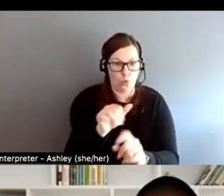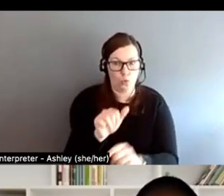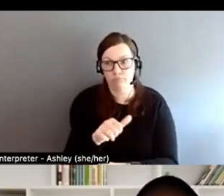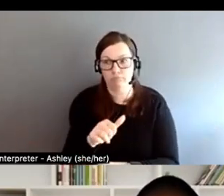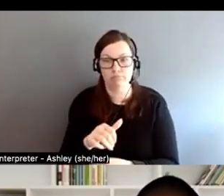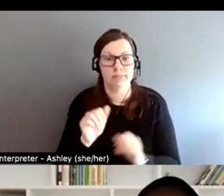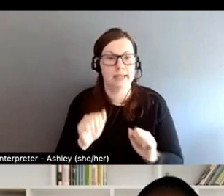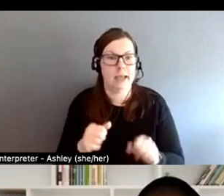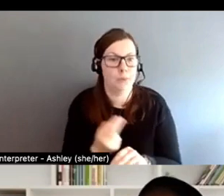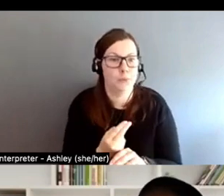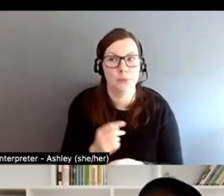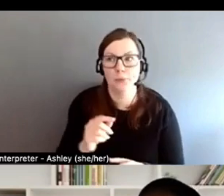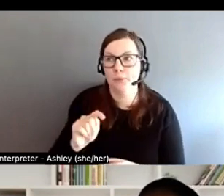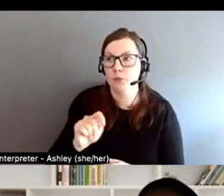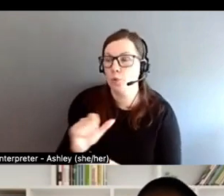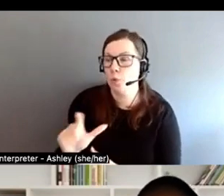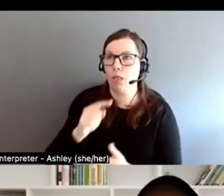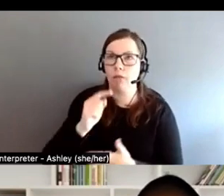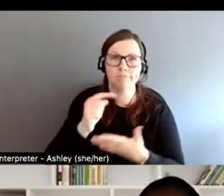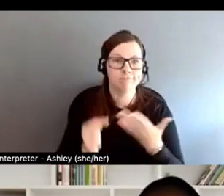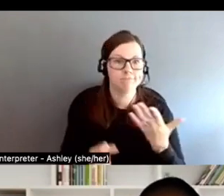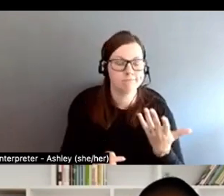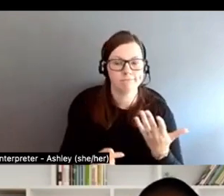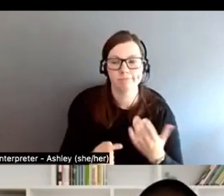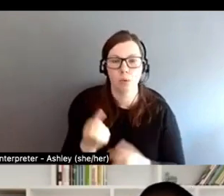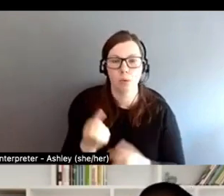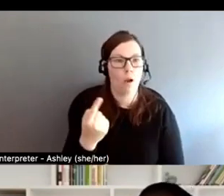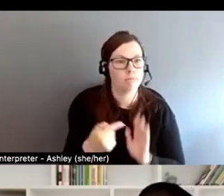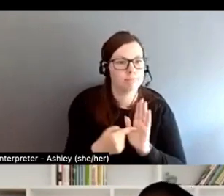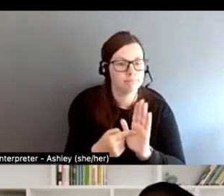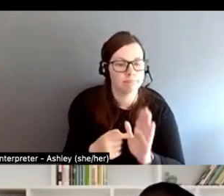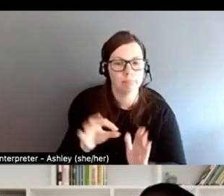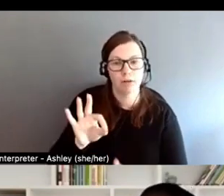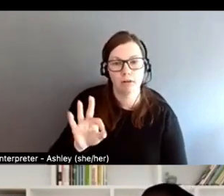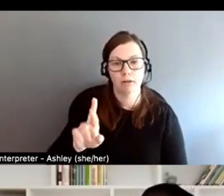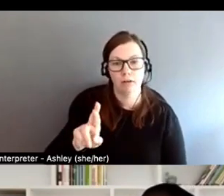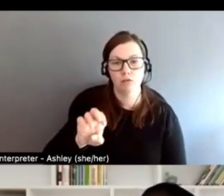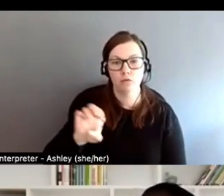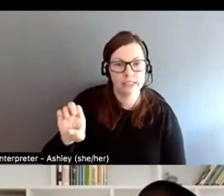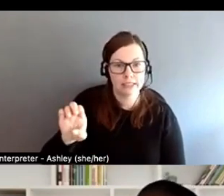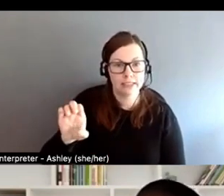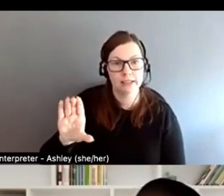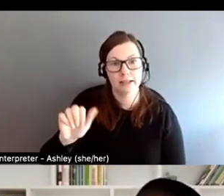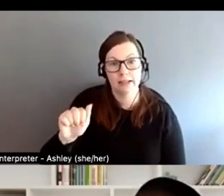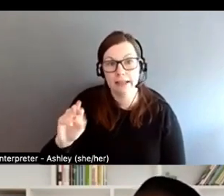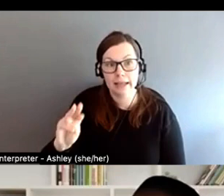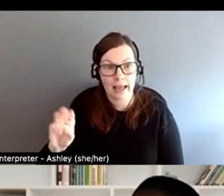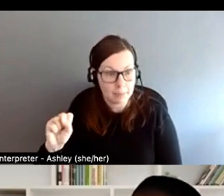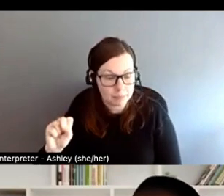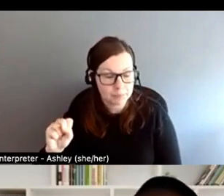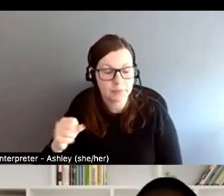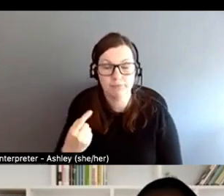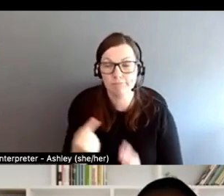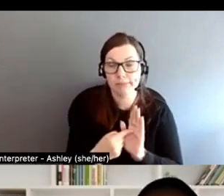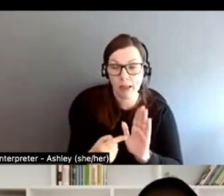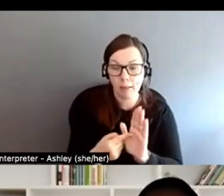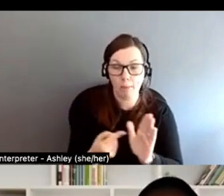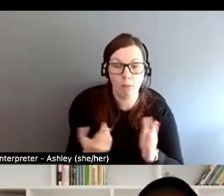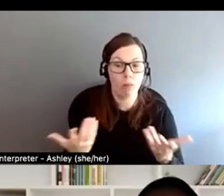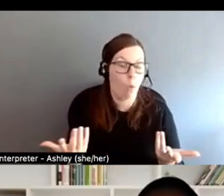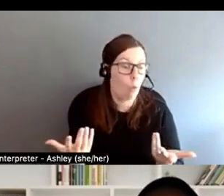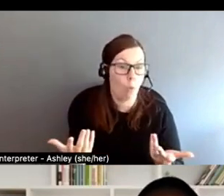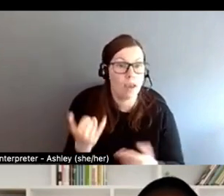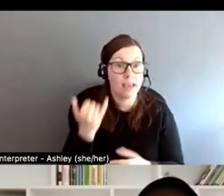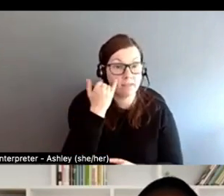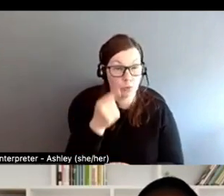instance, recording tools, or record your screen through the Windows tools if you're using Windows. This is another